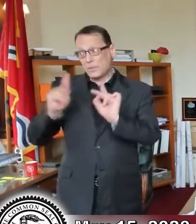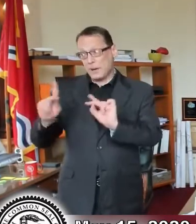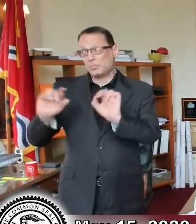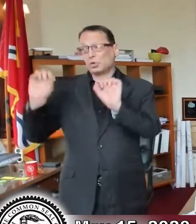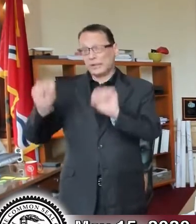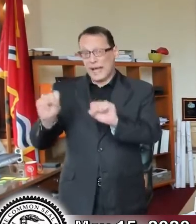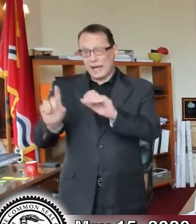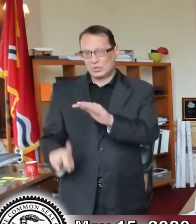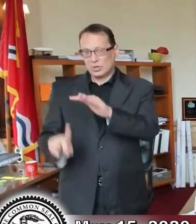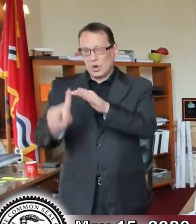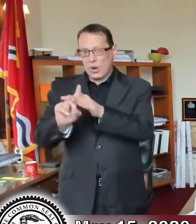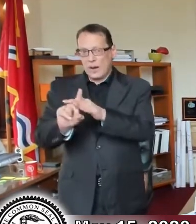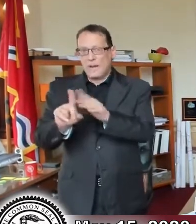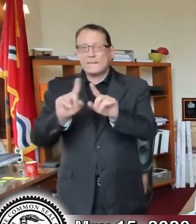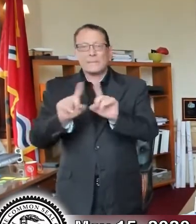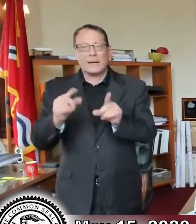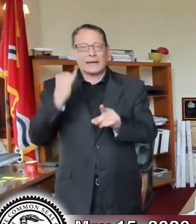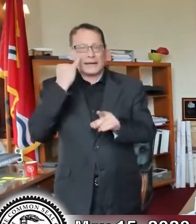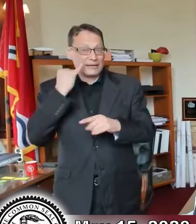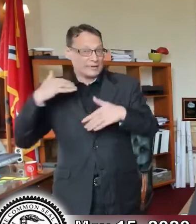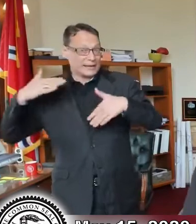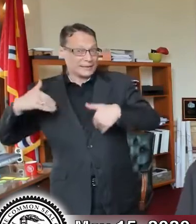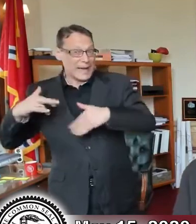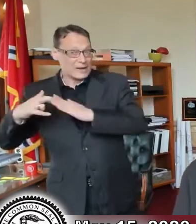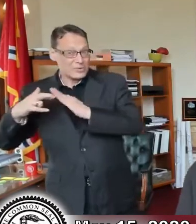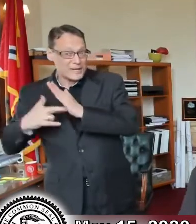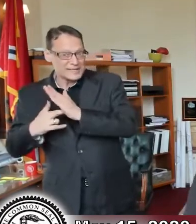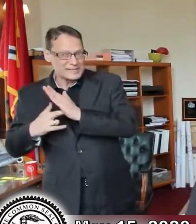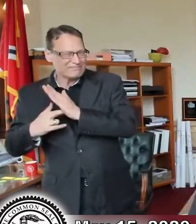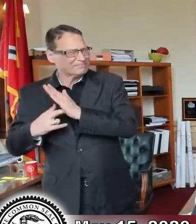people can show up, but if you just show up, you know,